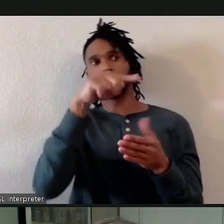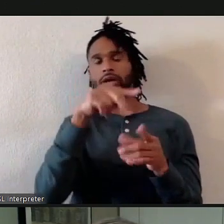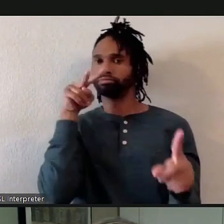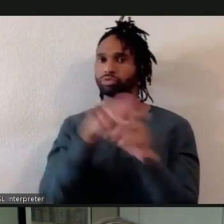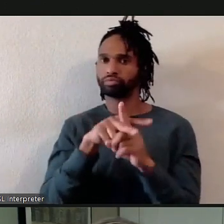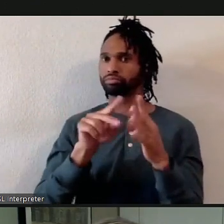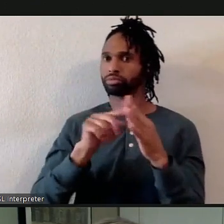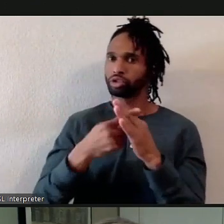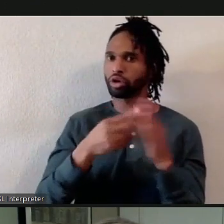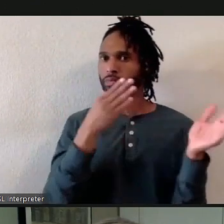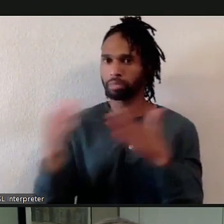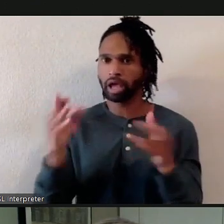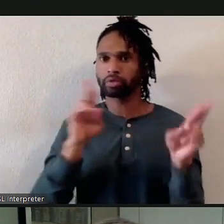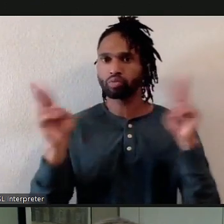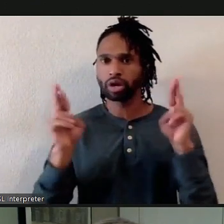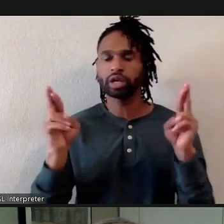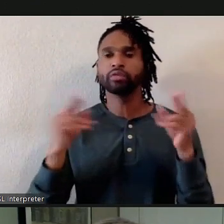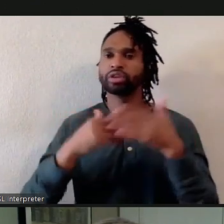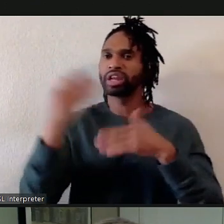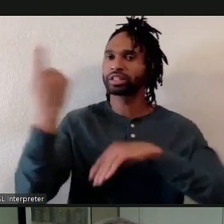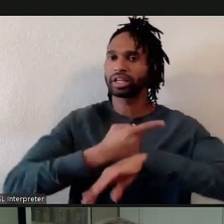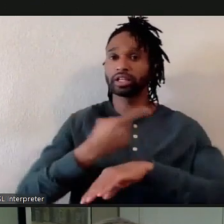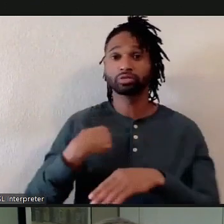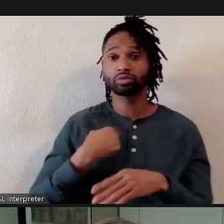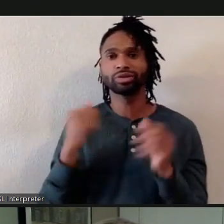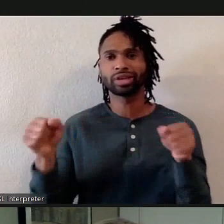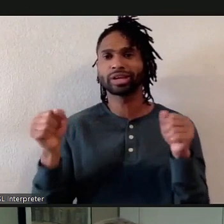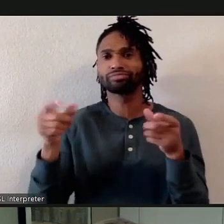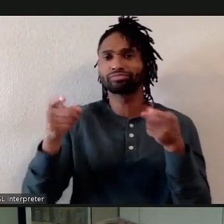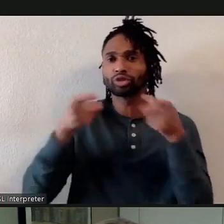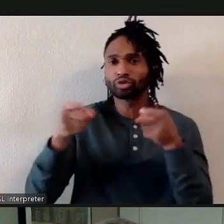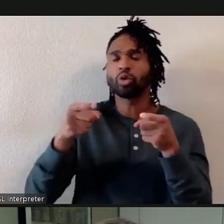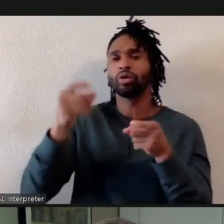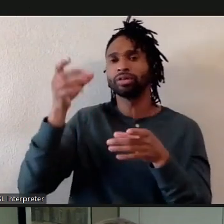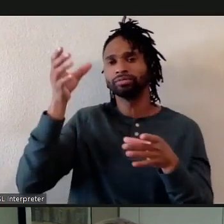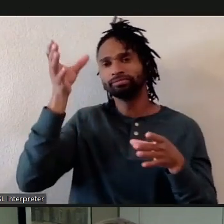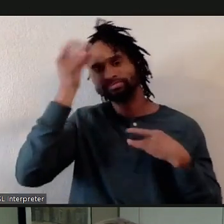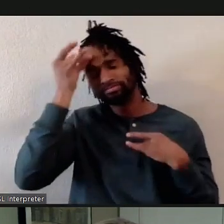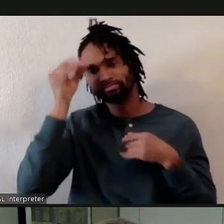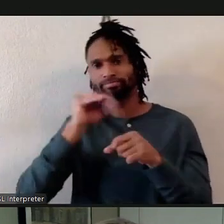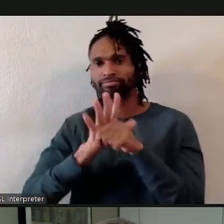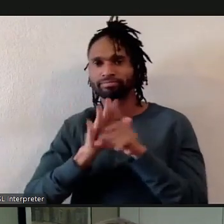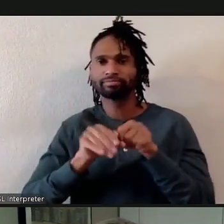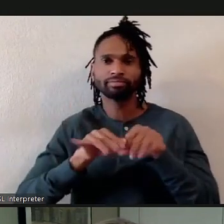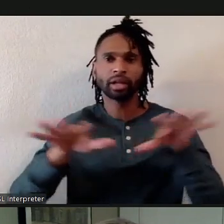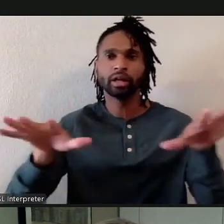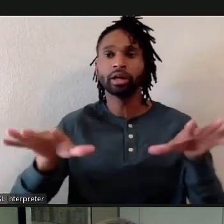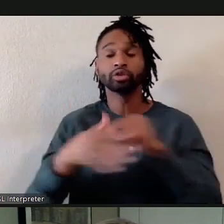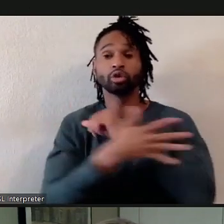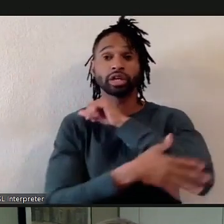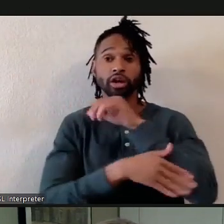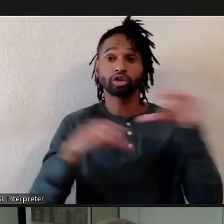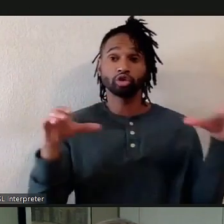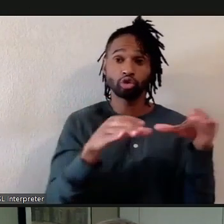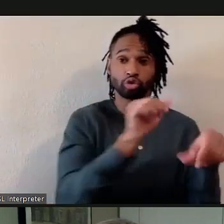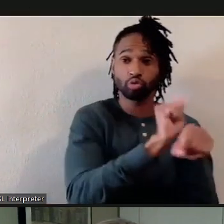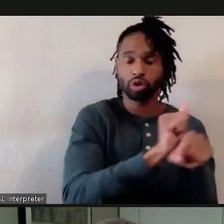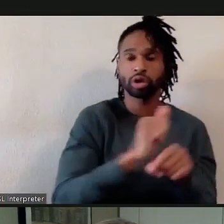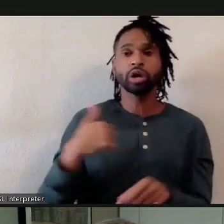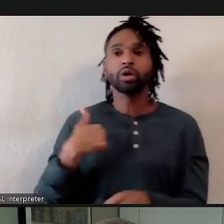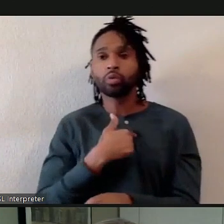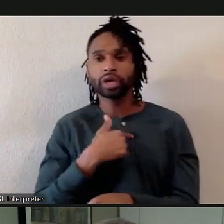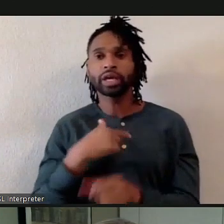next days so that we can control this virus spread. So while counties are doing this work, we too, as individuals,